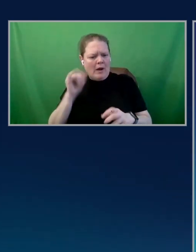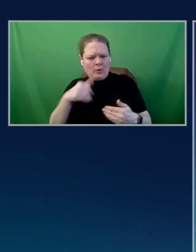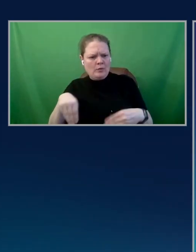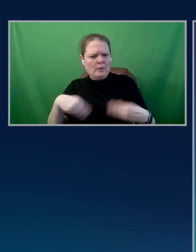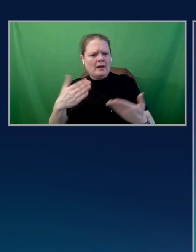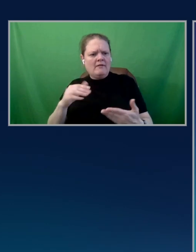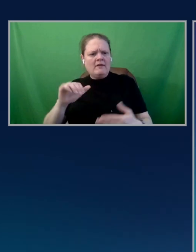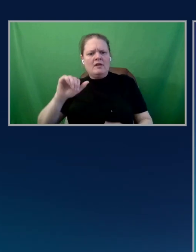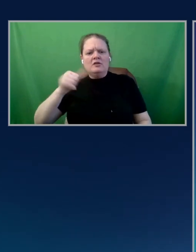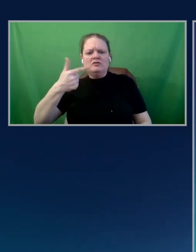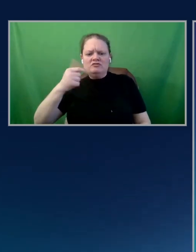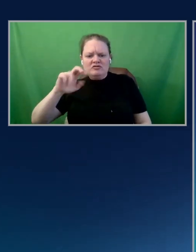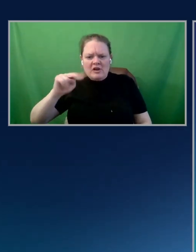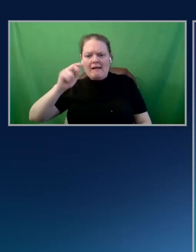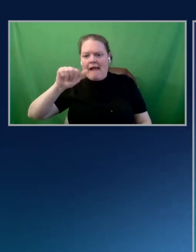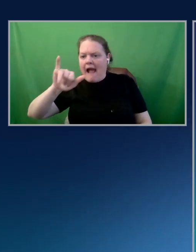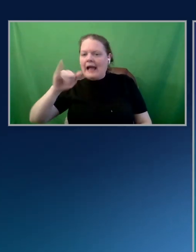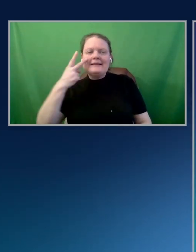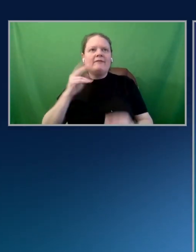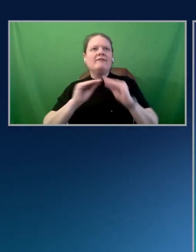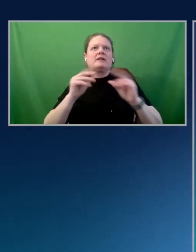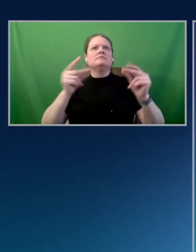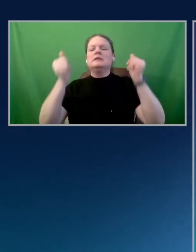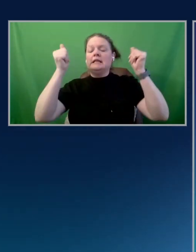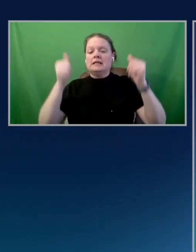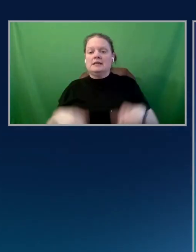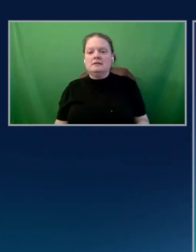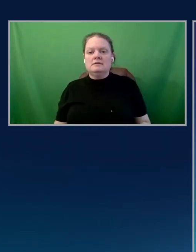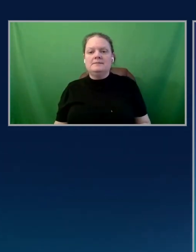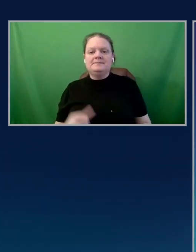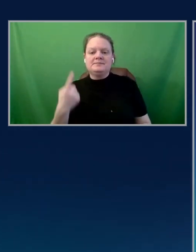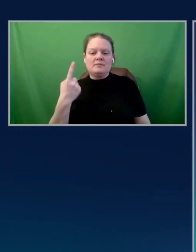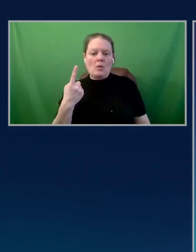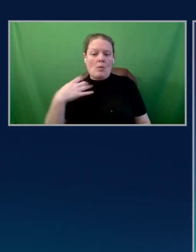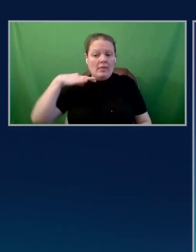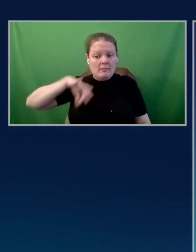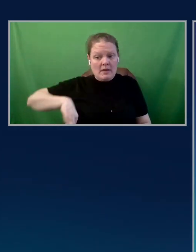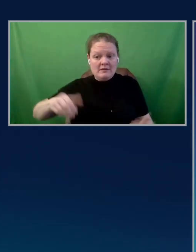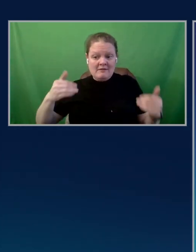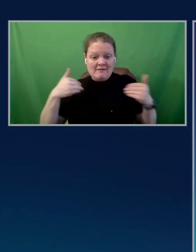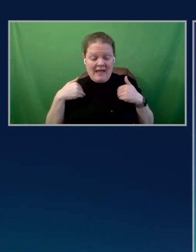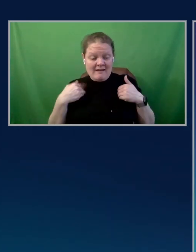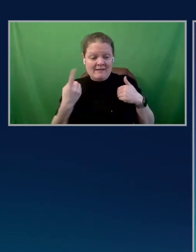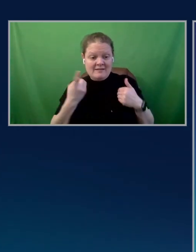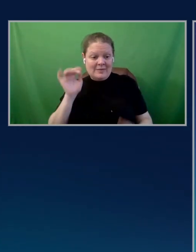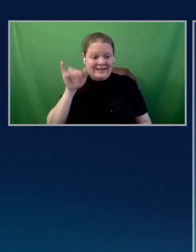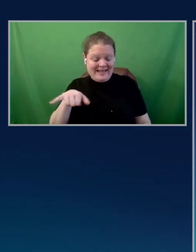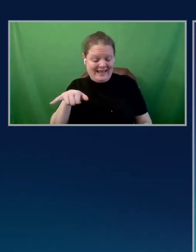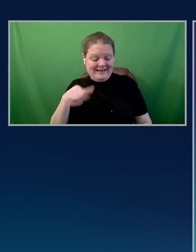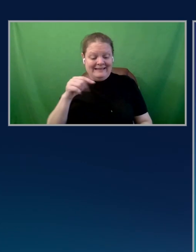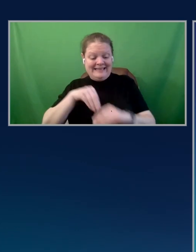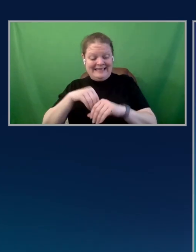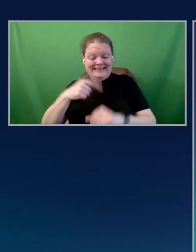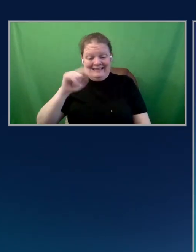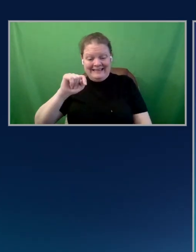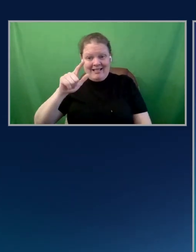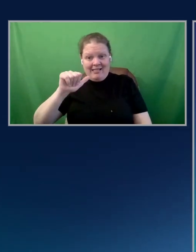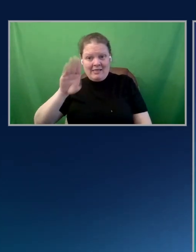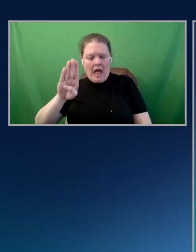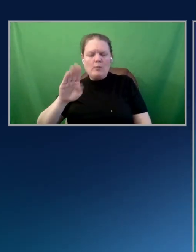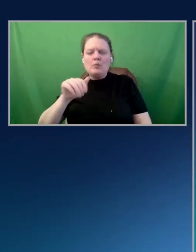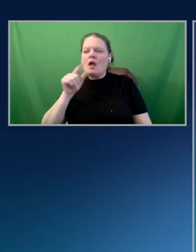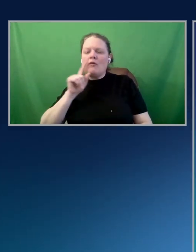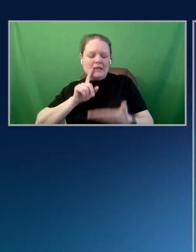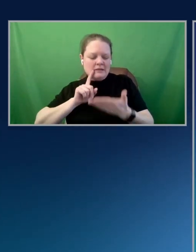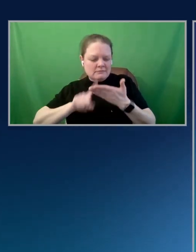if you could fix it immediately? One of the benefits of having something like this in GitLab, and we're not really exploring here, but it's